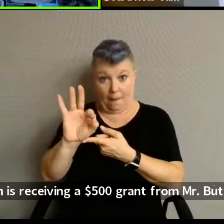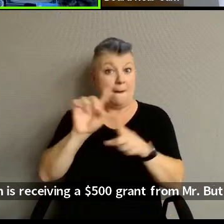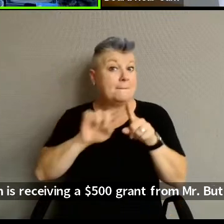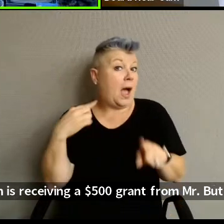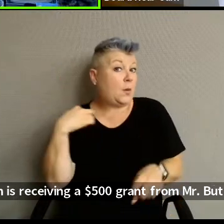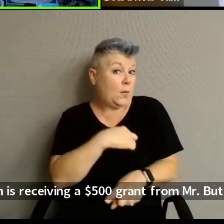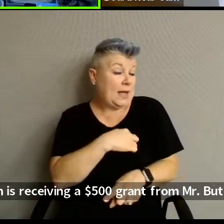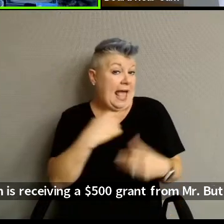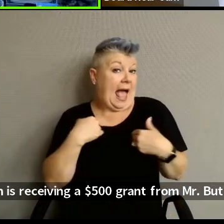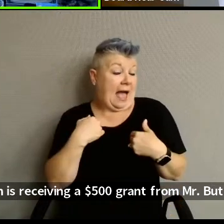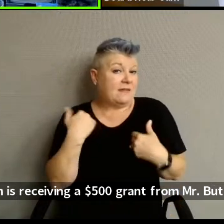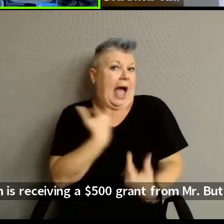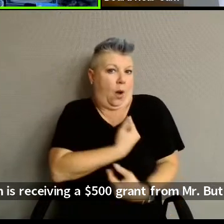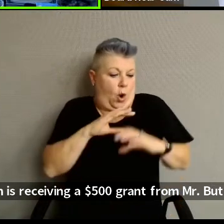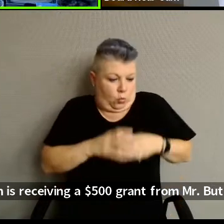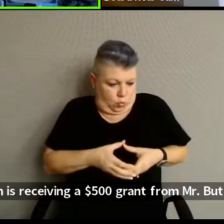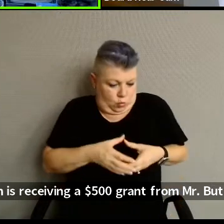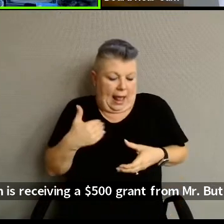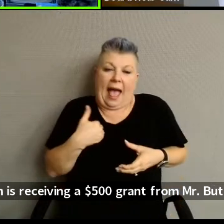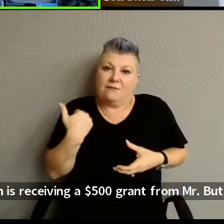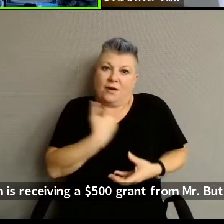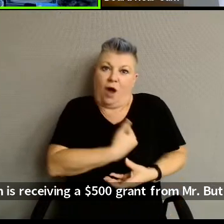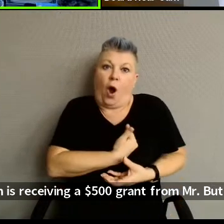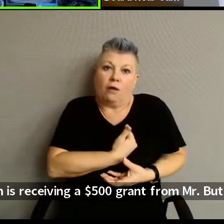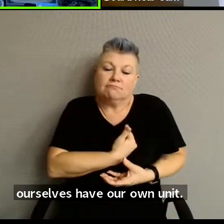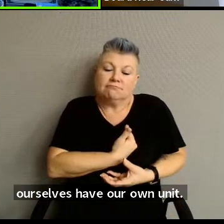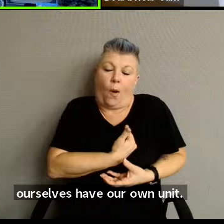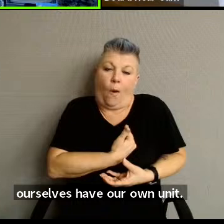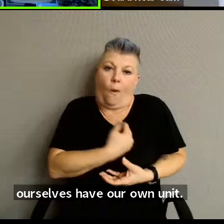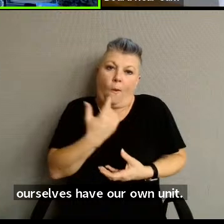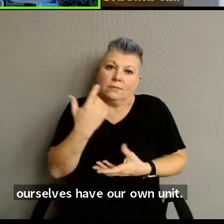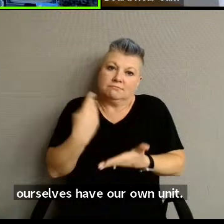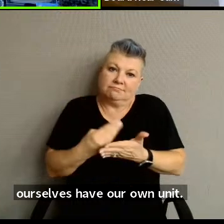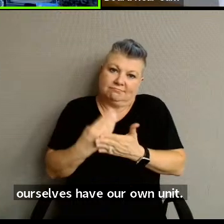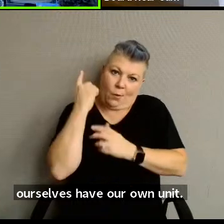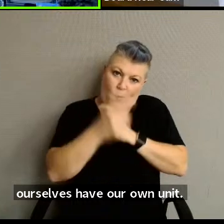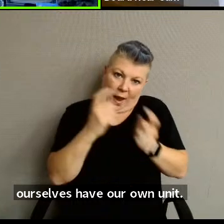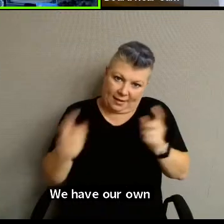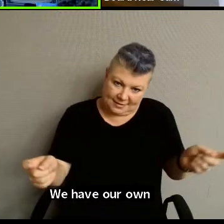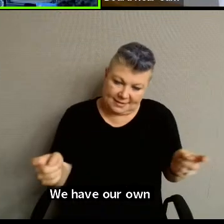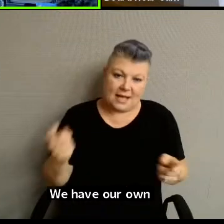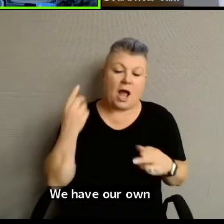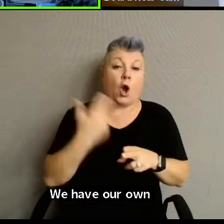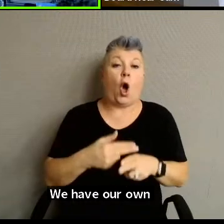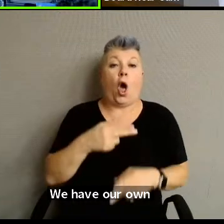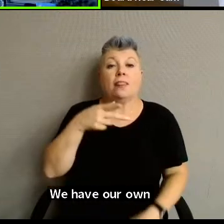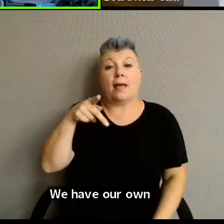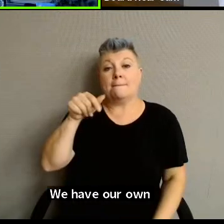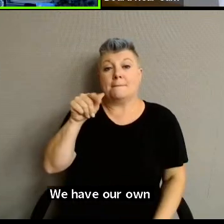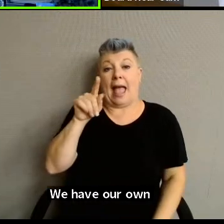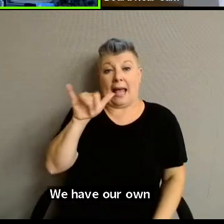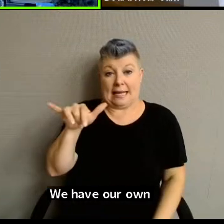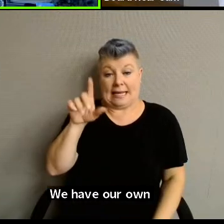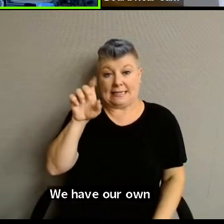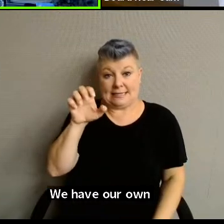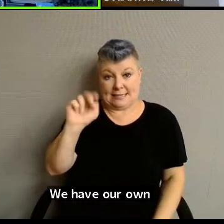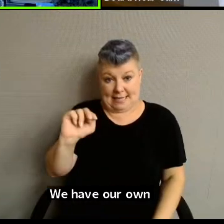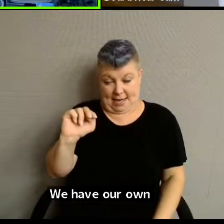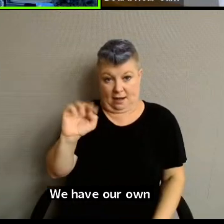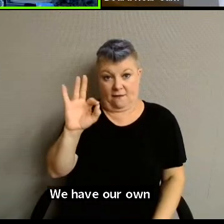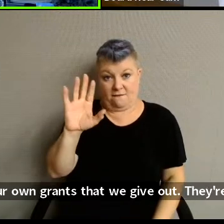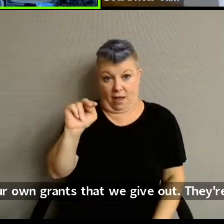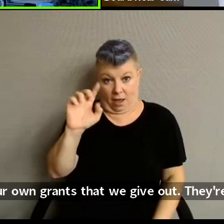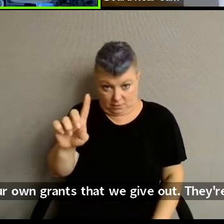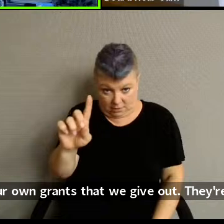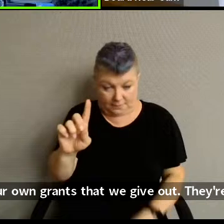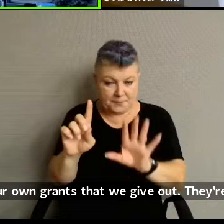own unit. We have our own grants that we give out. They're called the Patty Dean Fund. And I was going to read you just